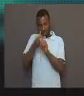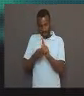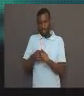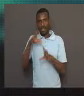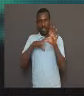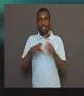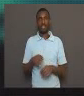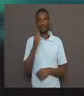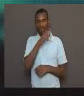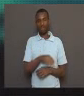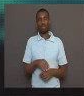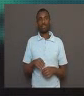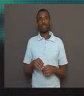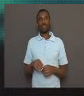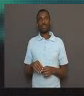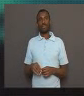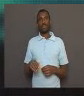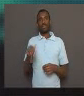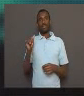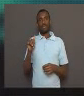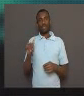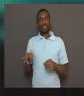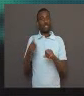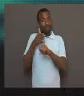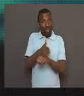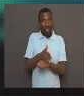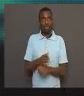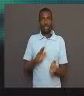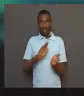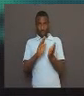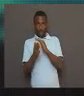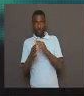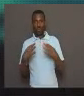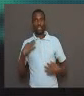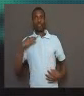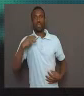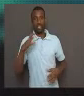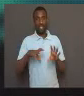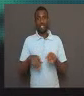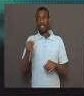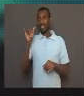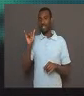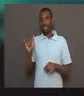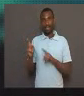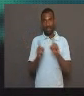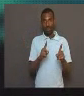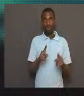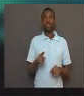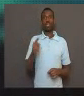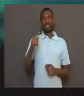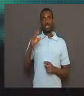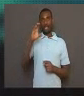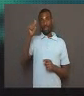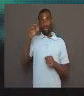Then, we apply conditions that will increase the temperature of the calorimeter.